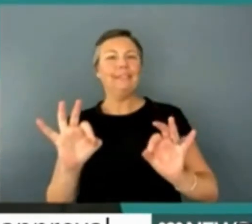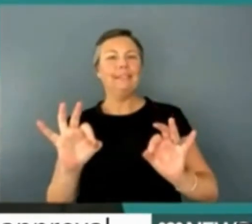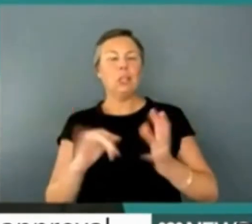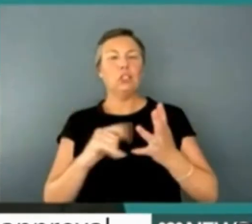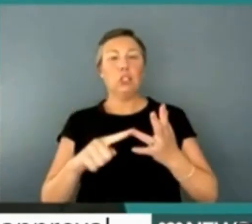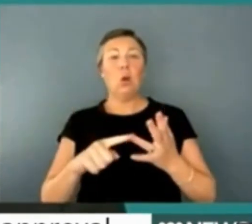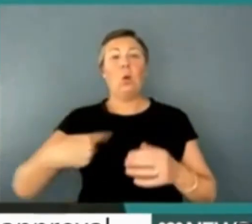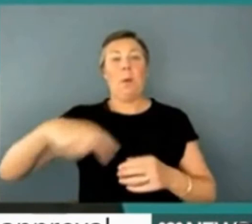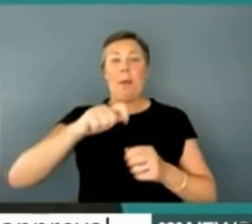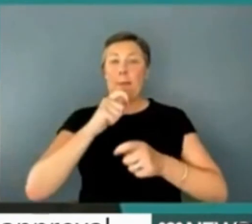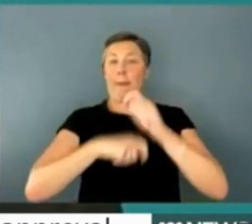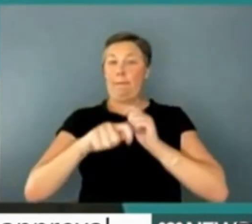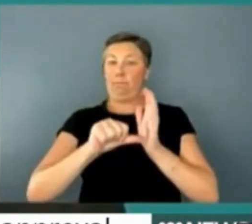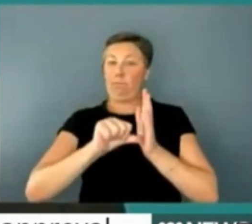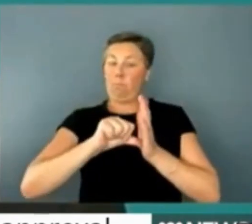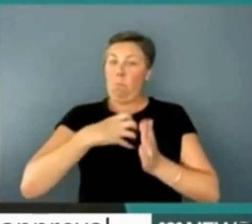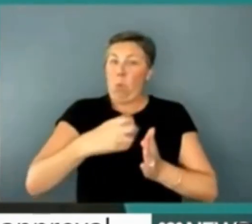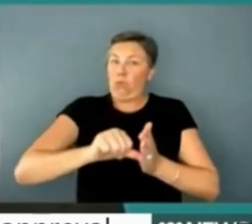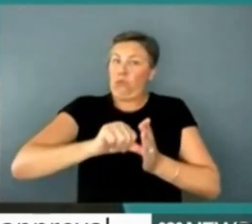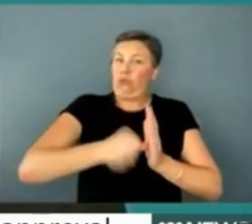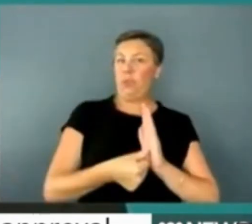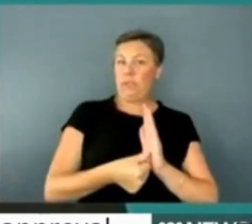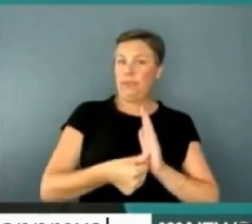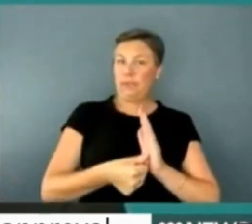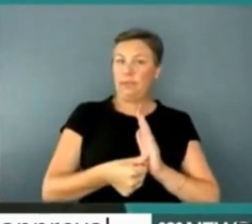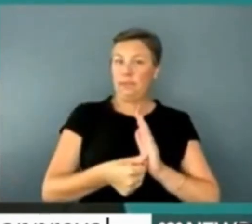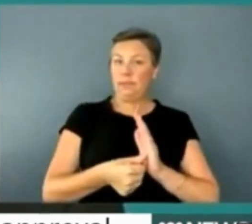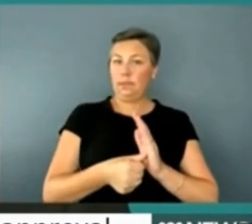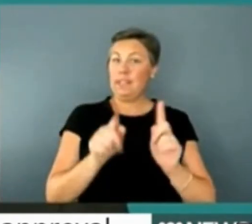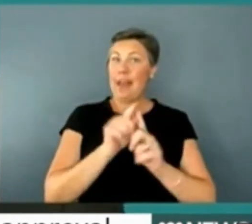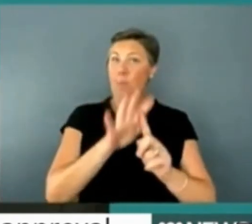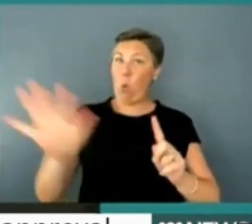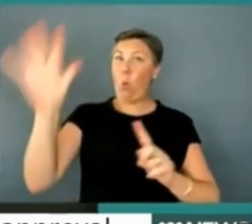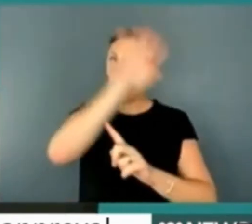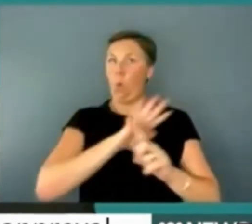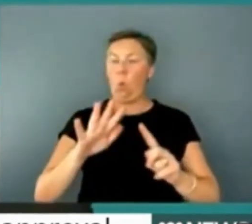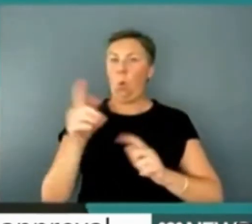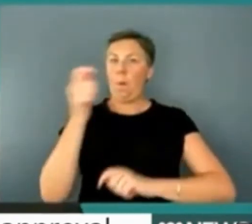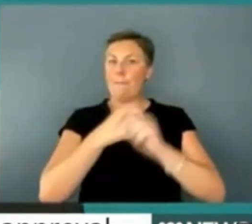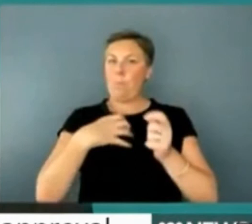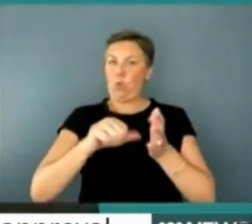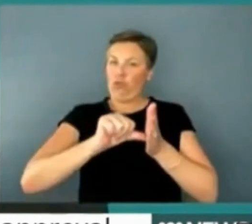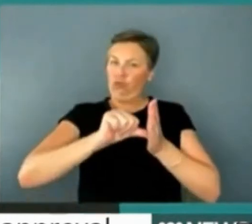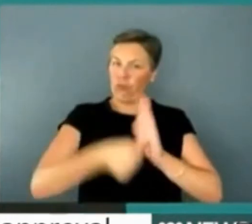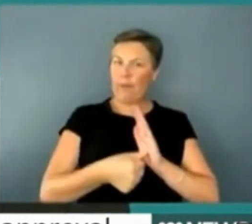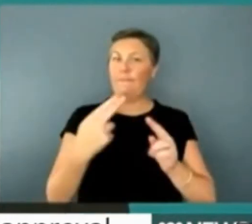that. All states and territories have done something more strictly. Excuse